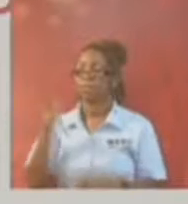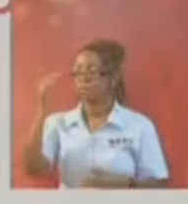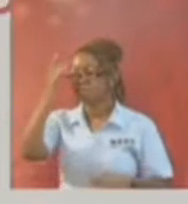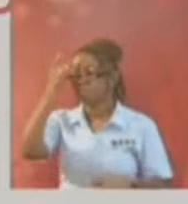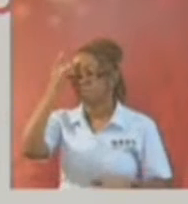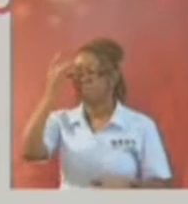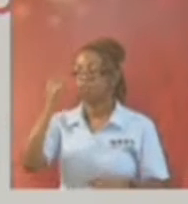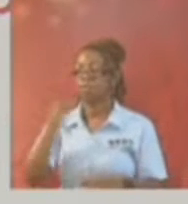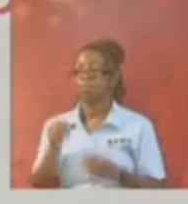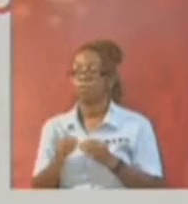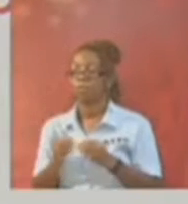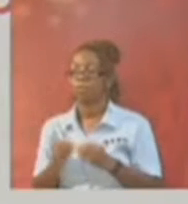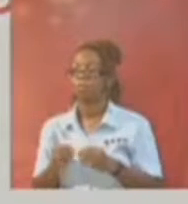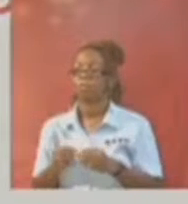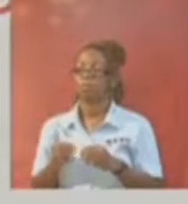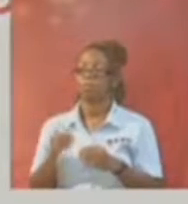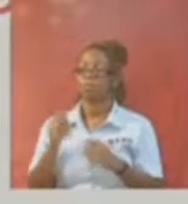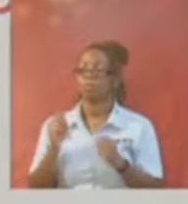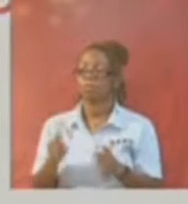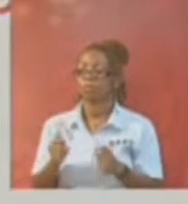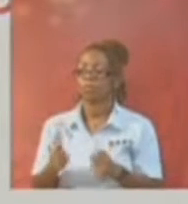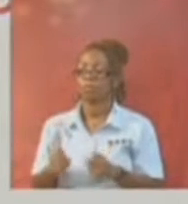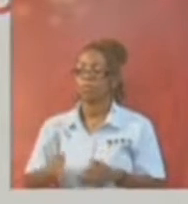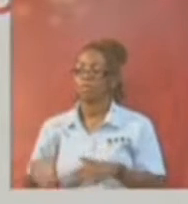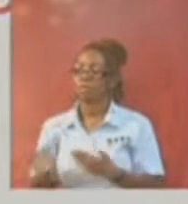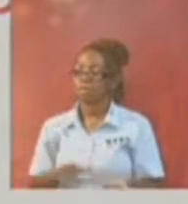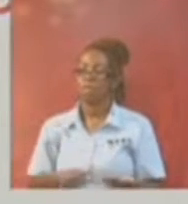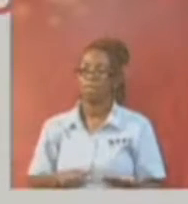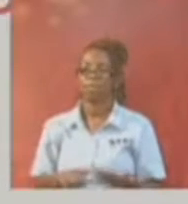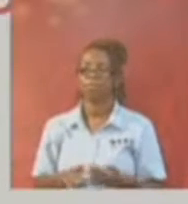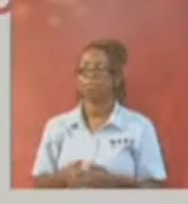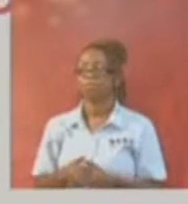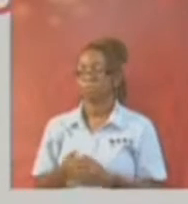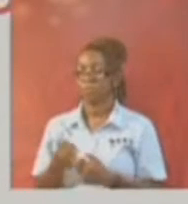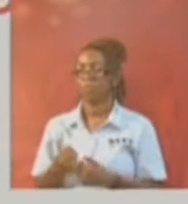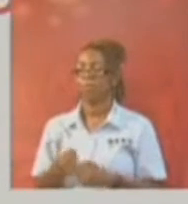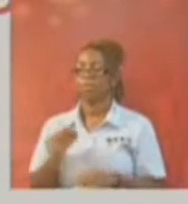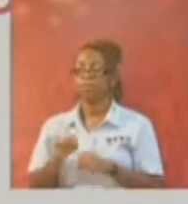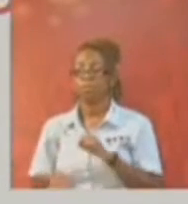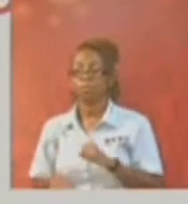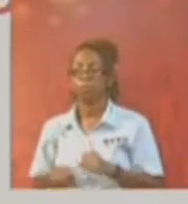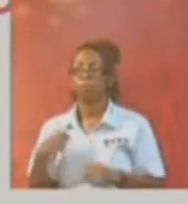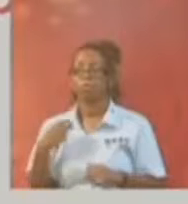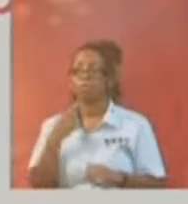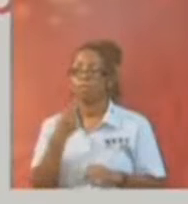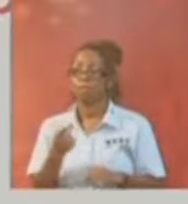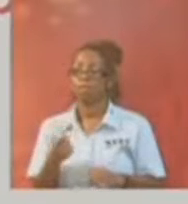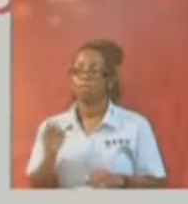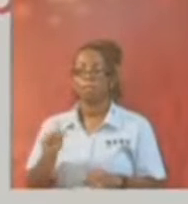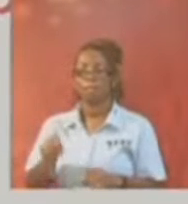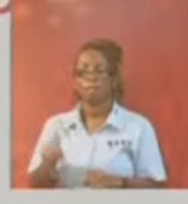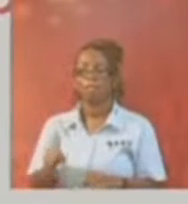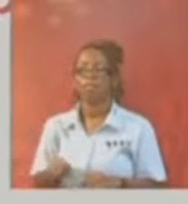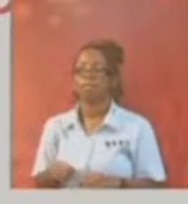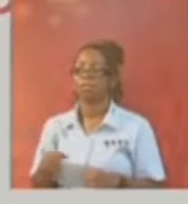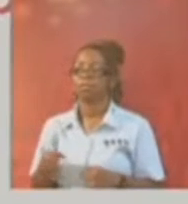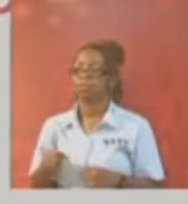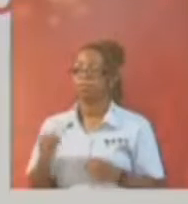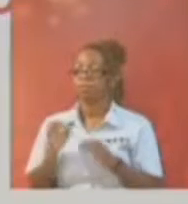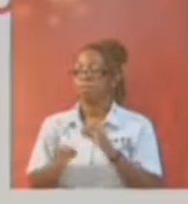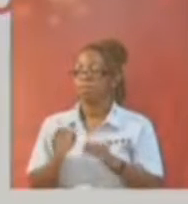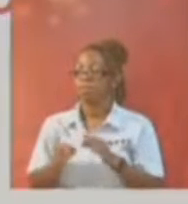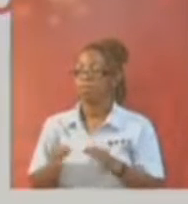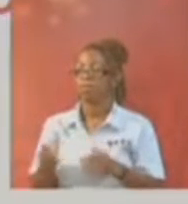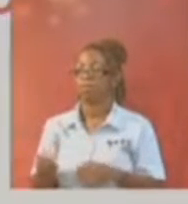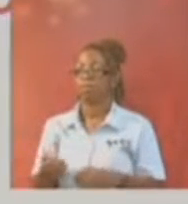a COVID-19 death, because it is taken as a given that the deterioration in their conditions